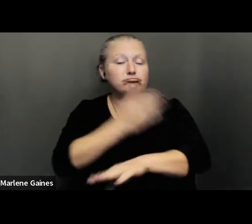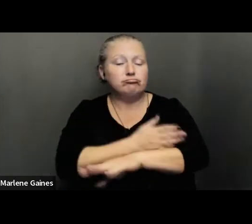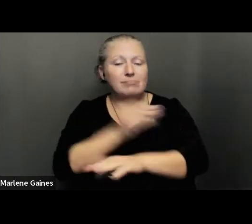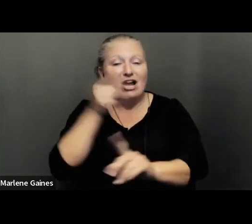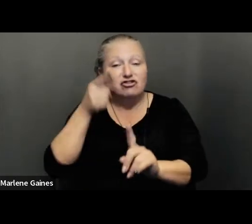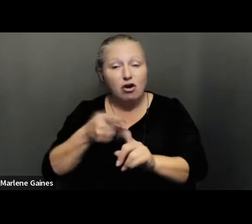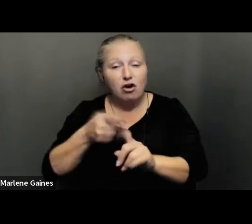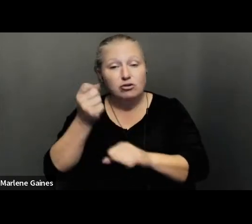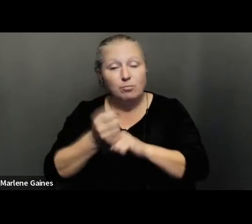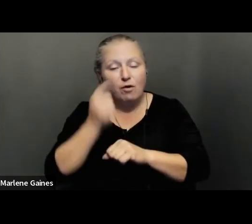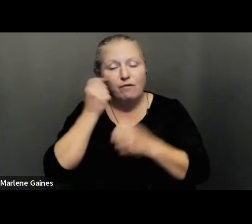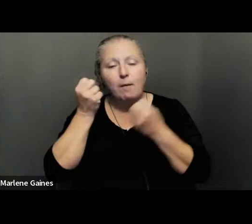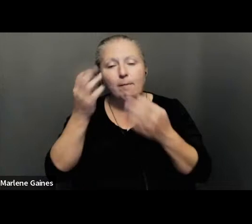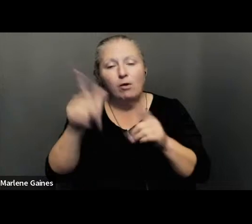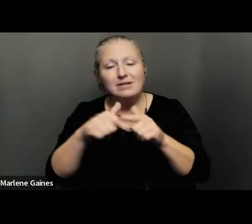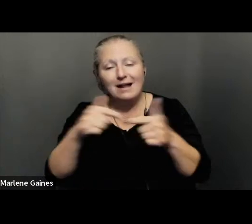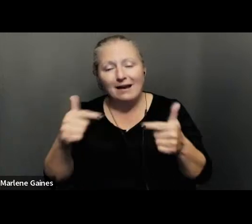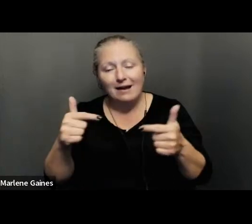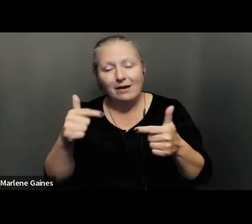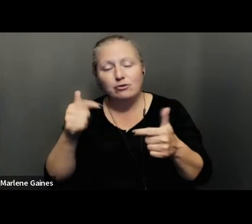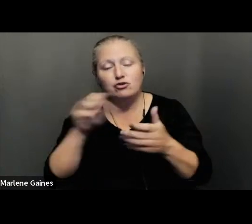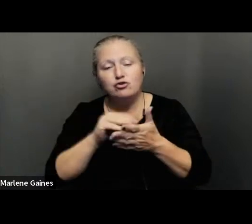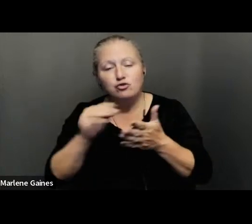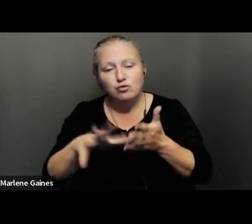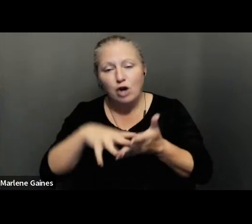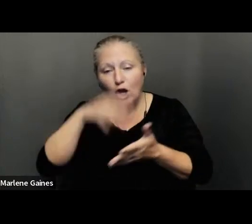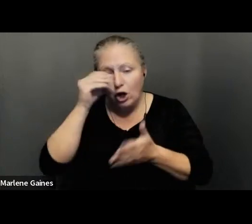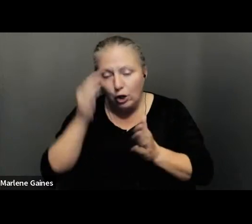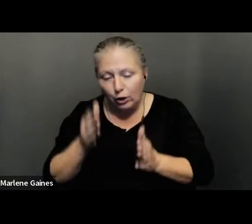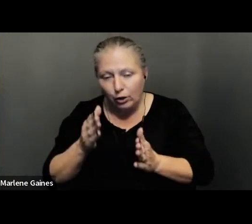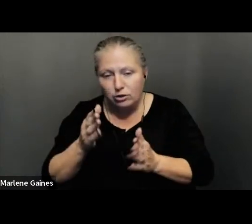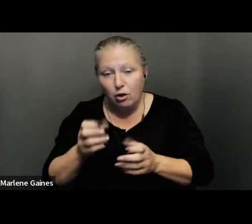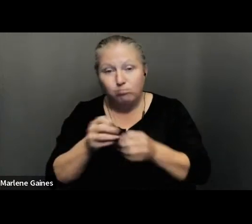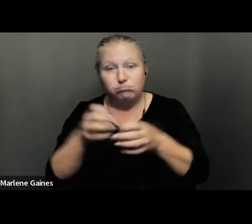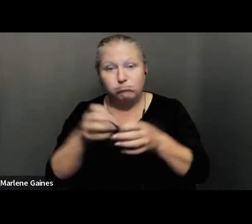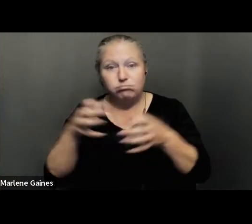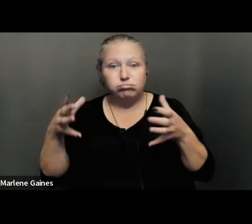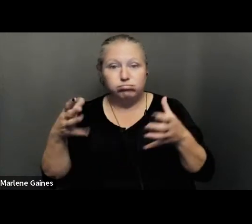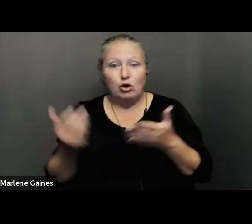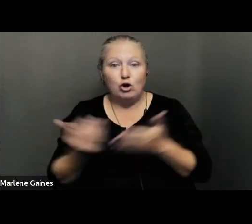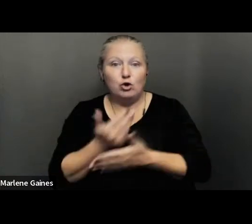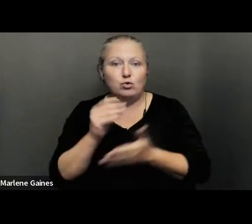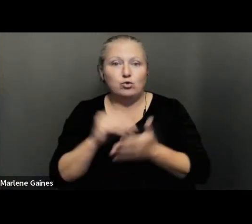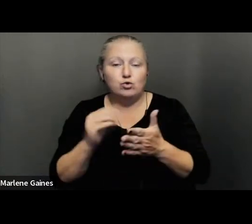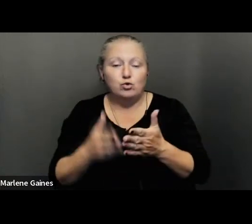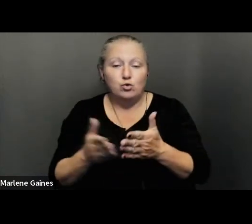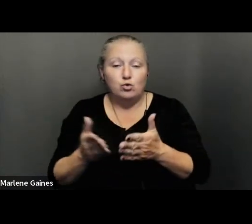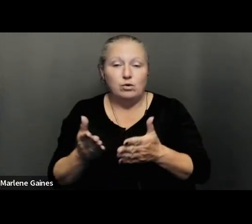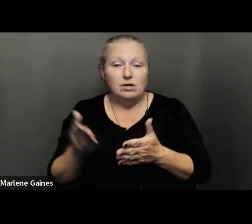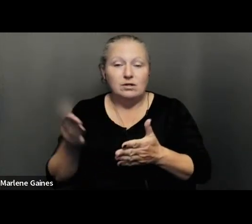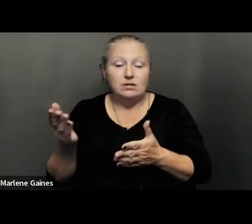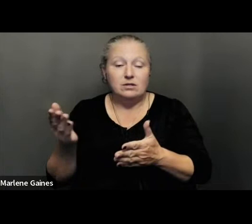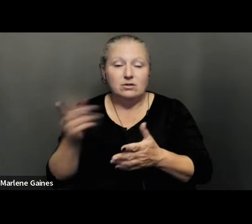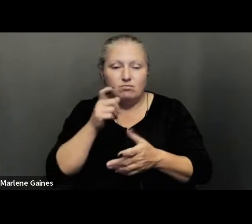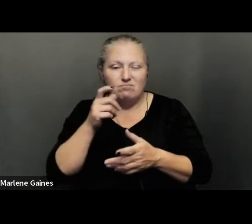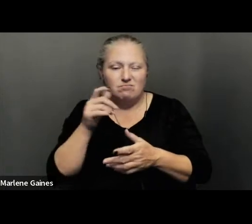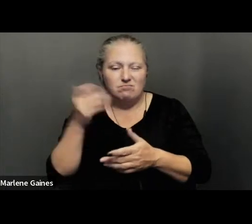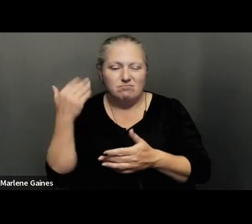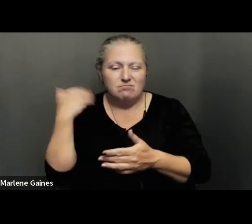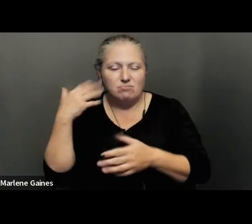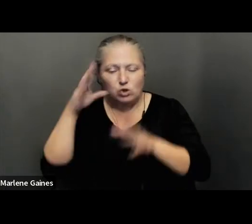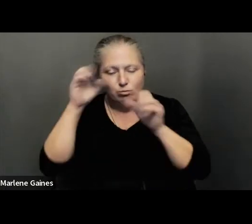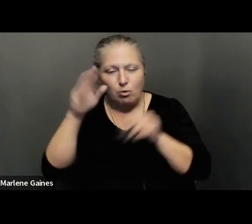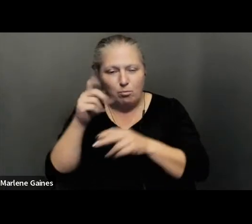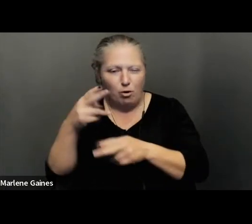our multilingual student learners. With the growth of the number of the newcomer students, as was mentioned earlier today by Superintendent